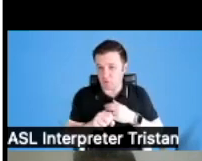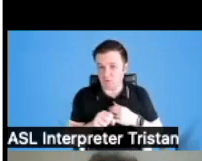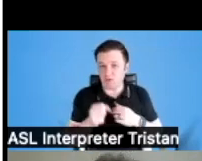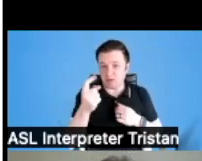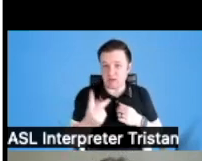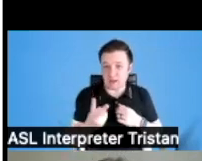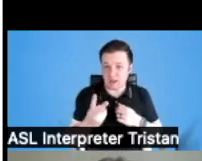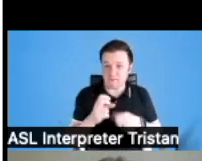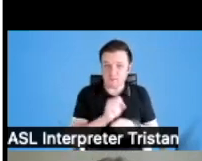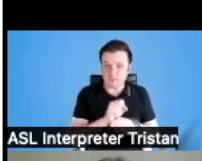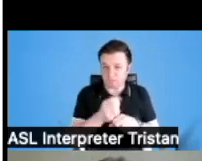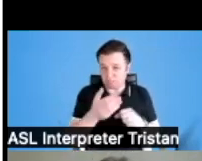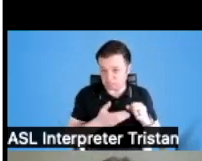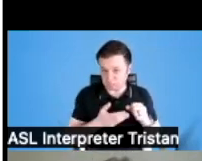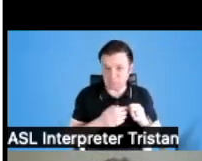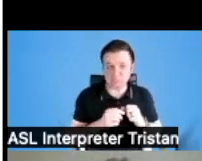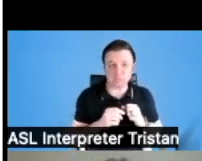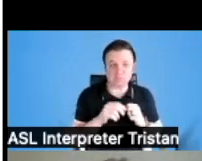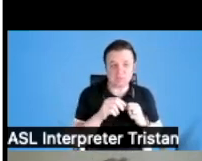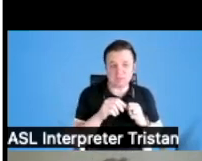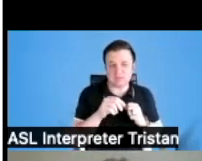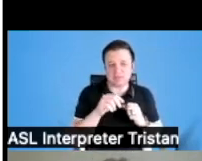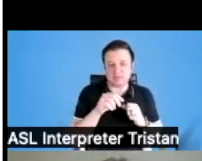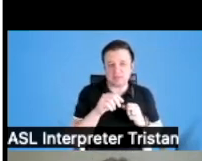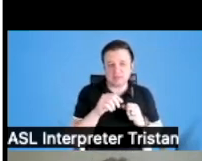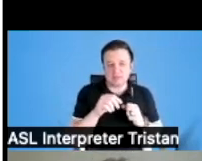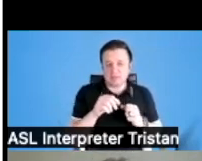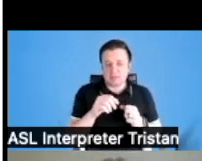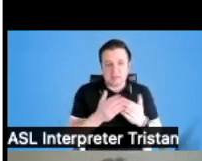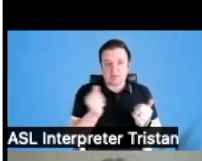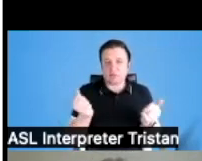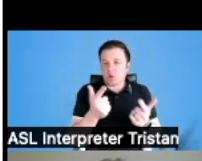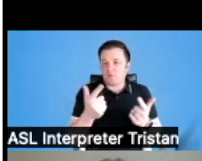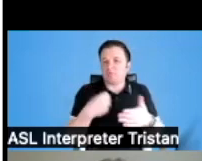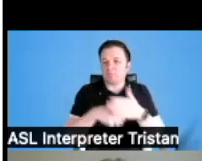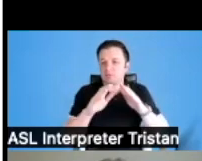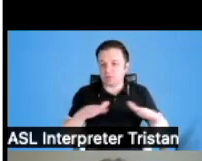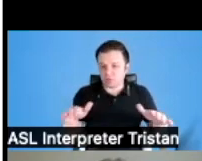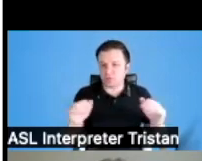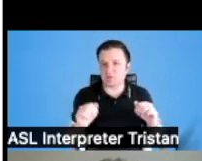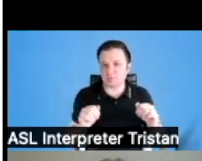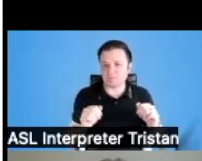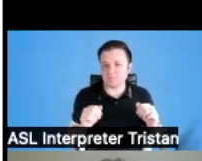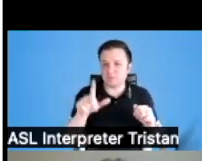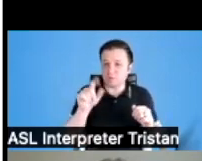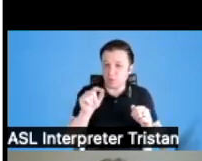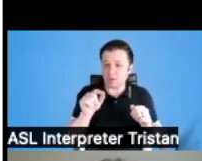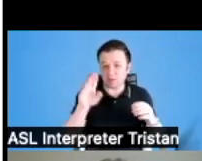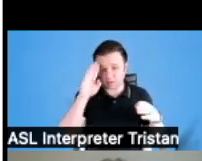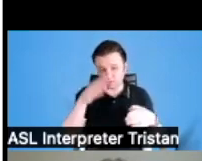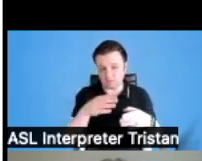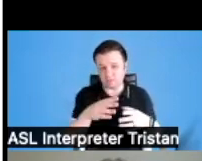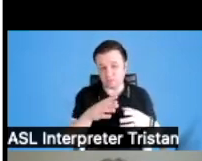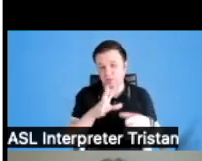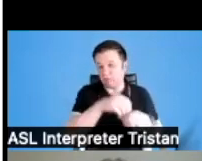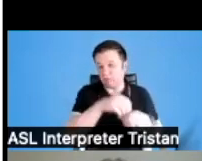age was 36 with a wide age range. Almost all of them had children, and 20 had spent time in shelters, 5